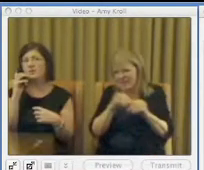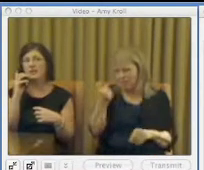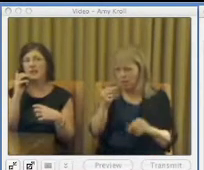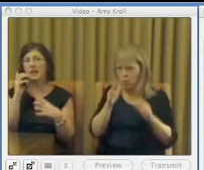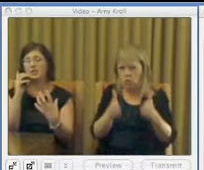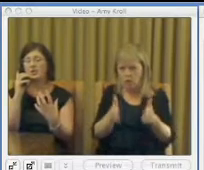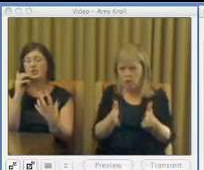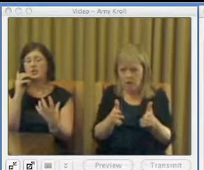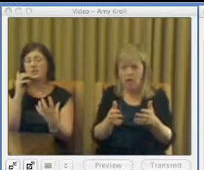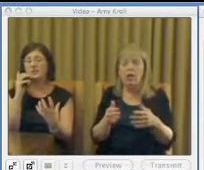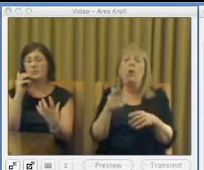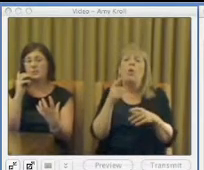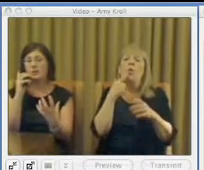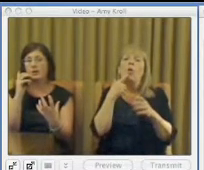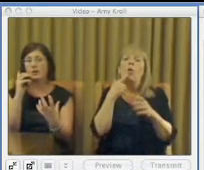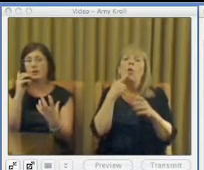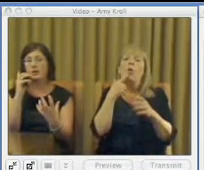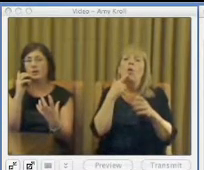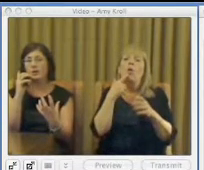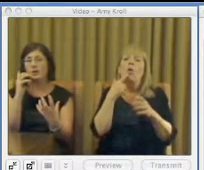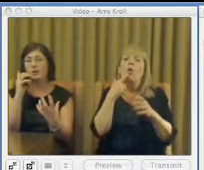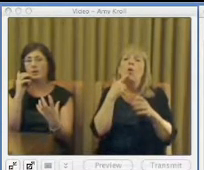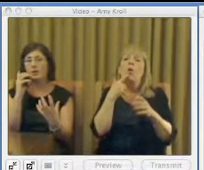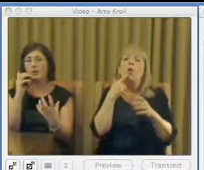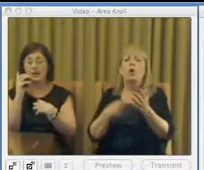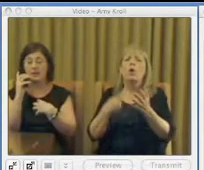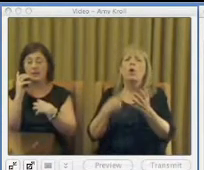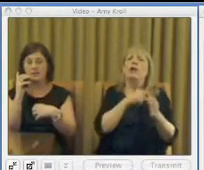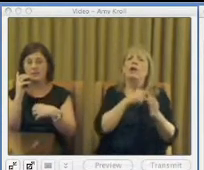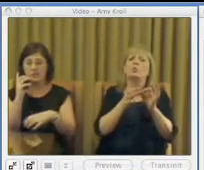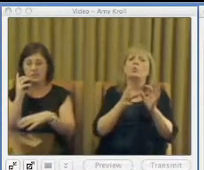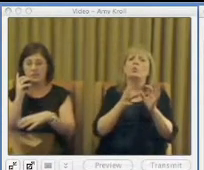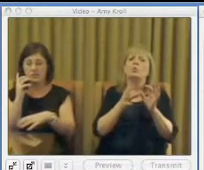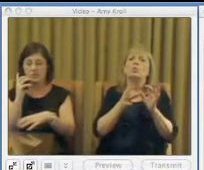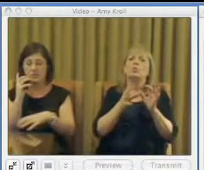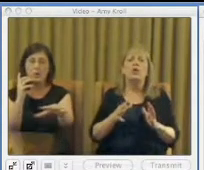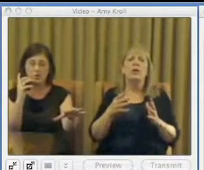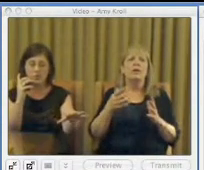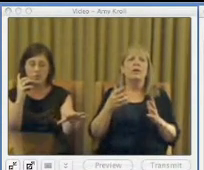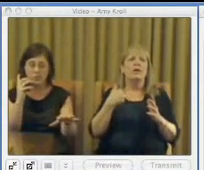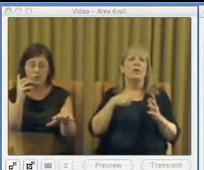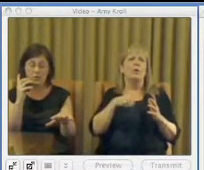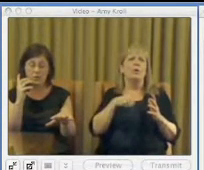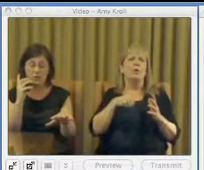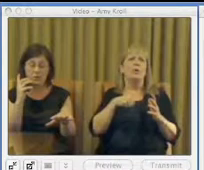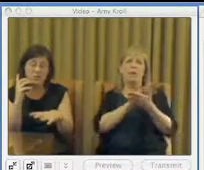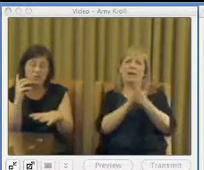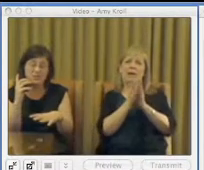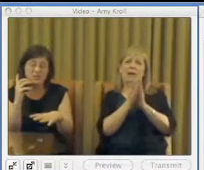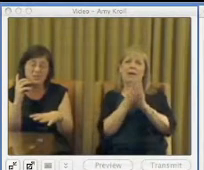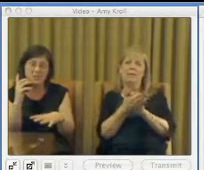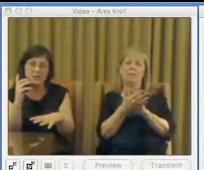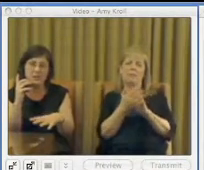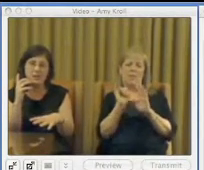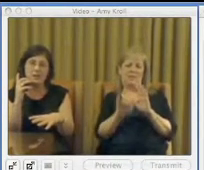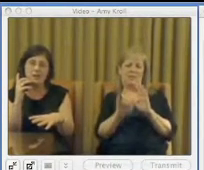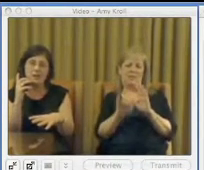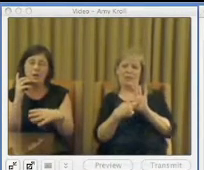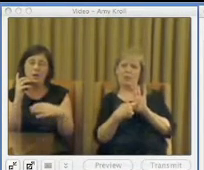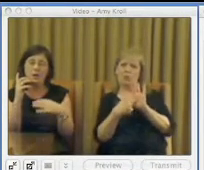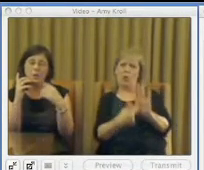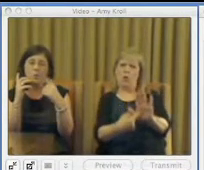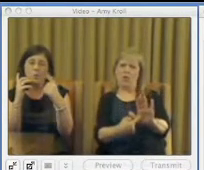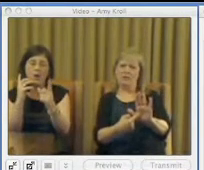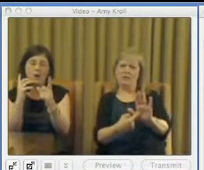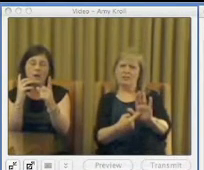We often talk about the fact that as interpreters, we represent the whole interpreting community and sometimes the whole